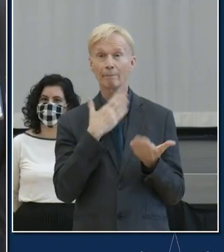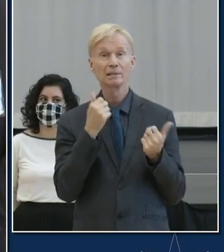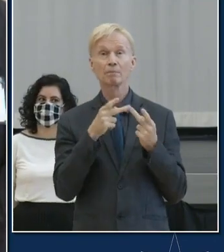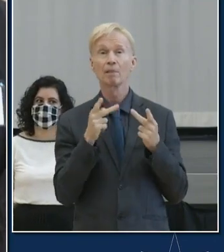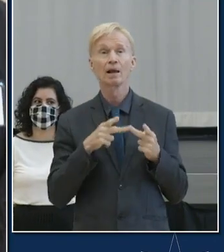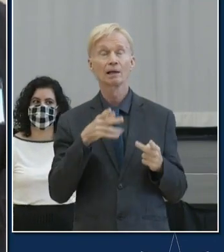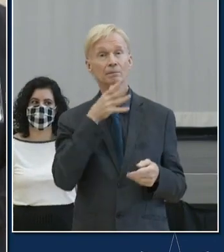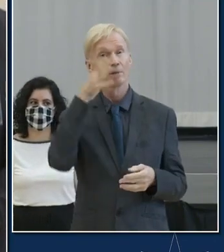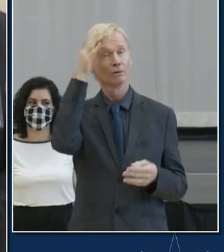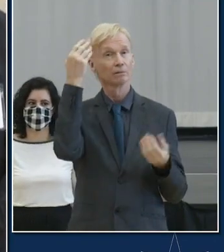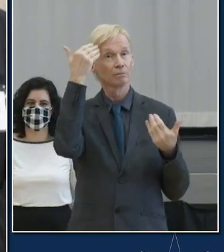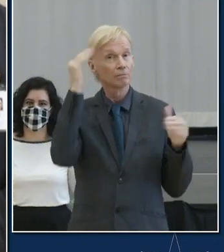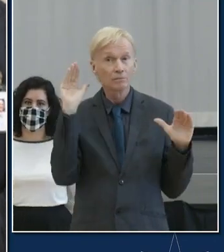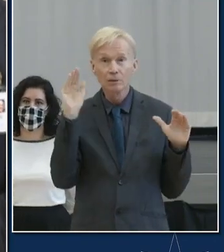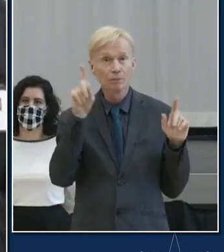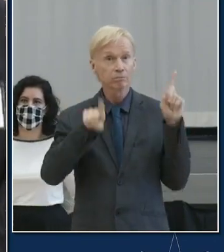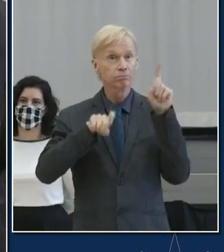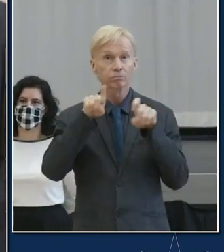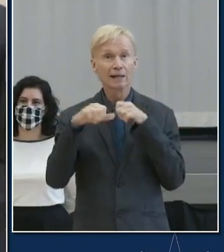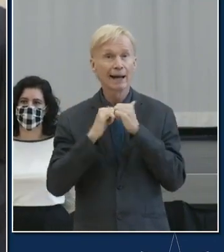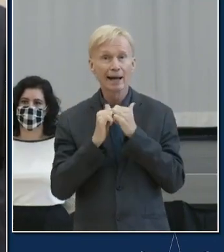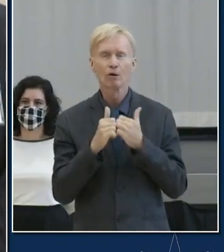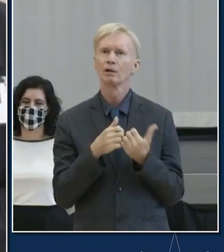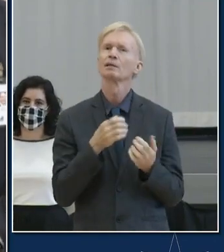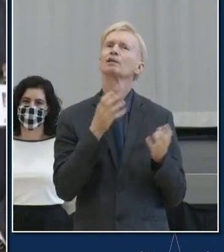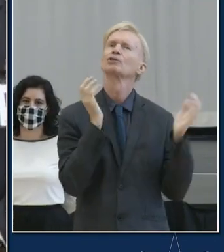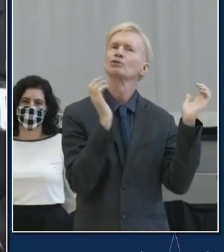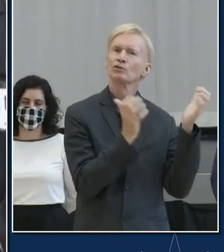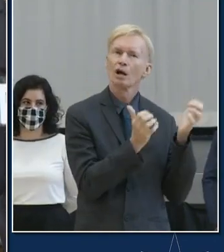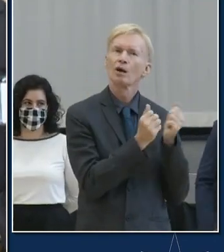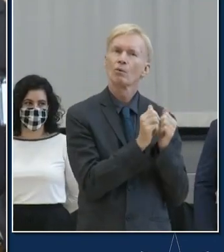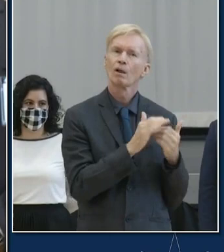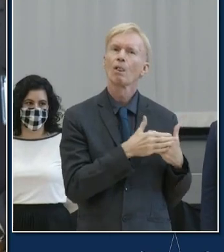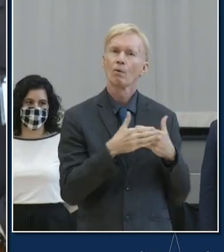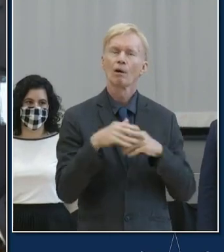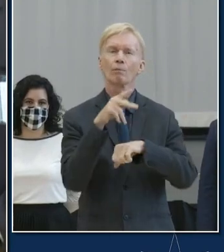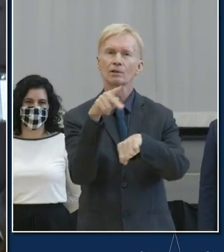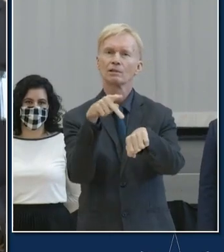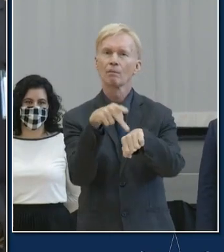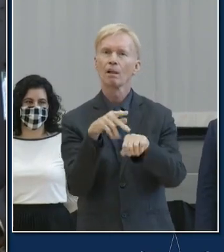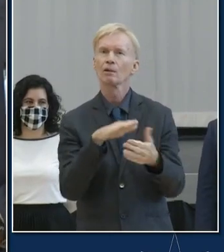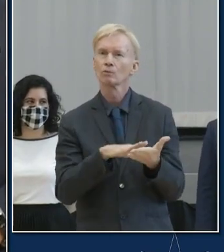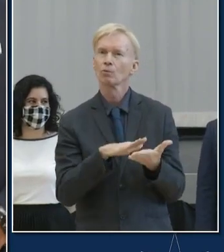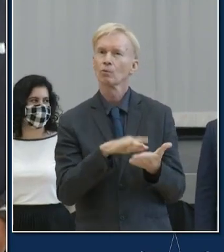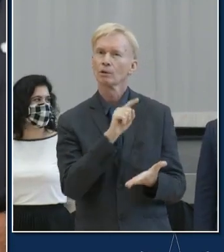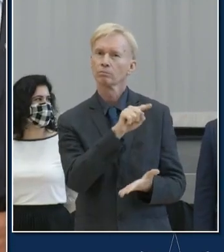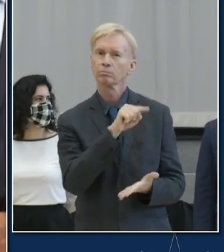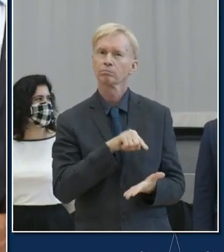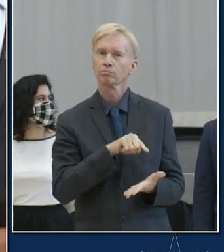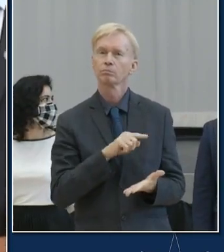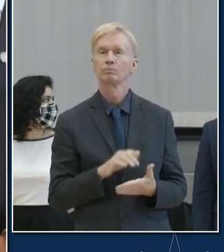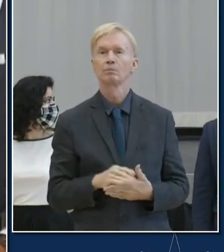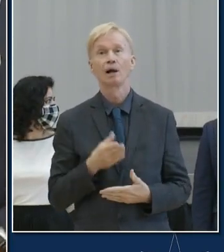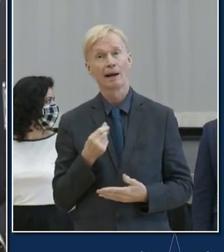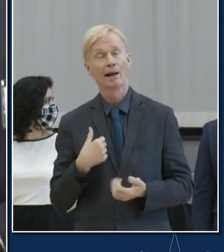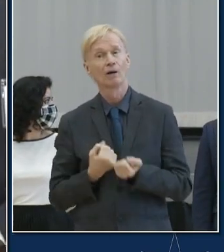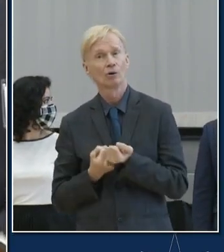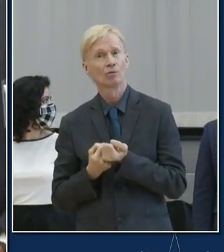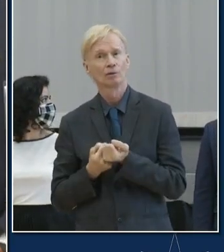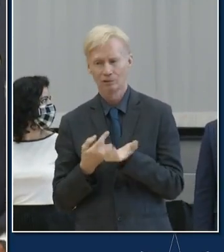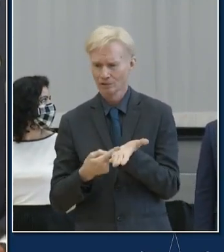start if they still have questions is to talk to the local principal. What I would also encourage is go through the